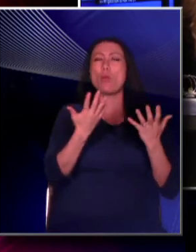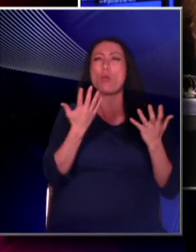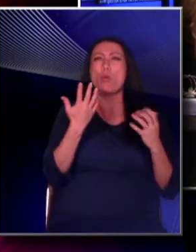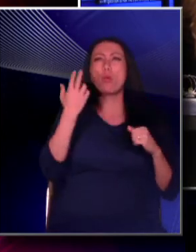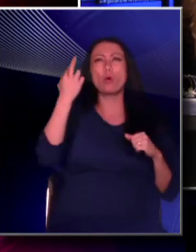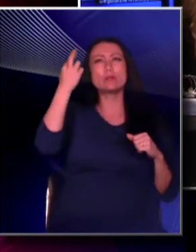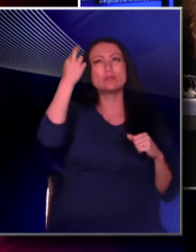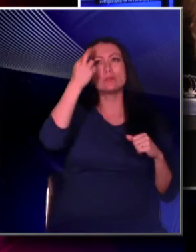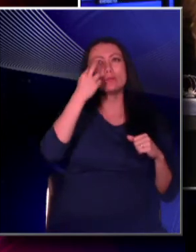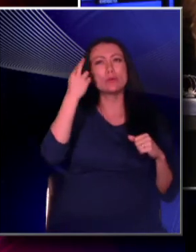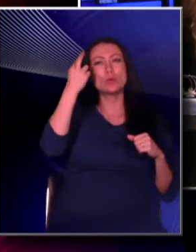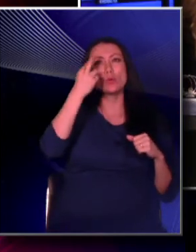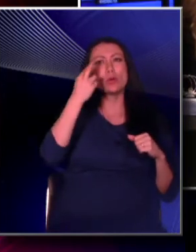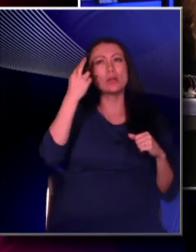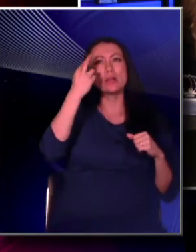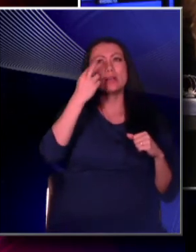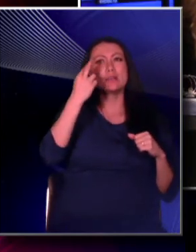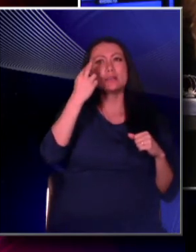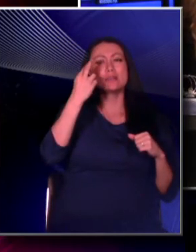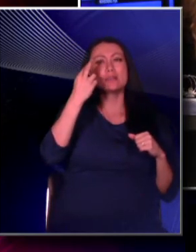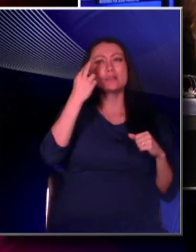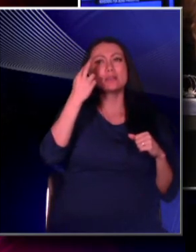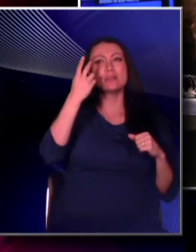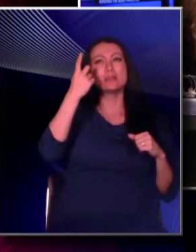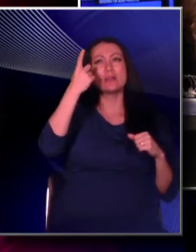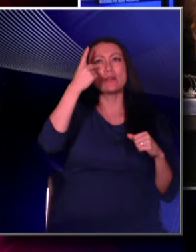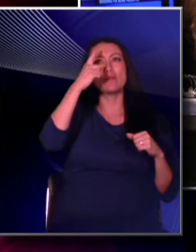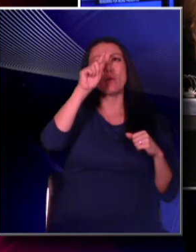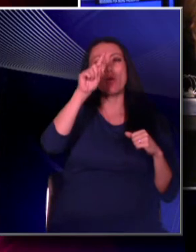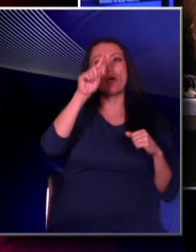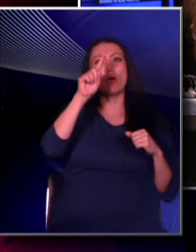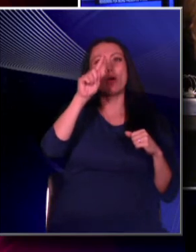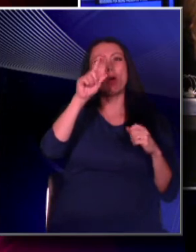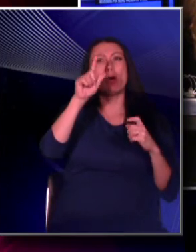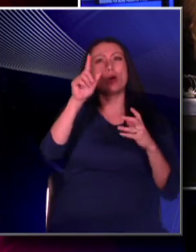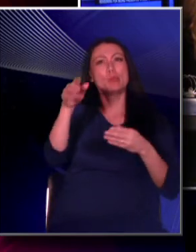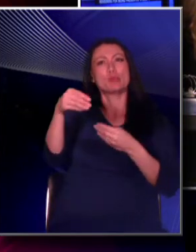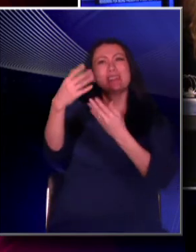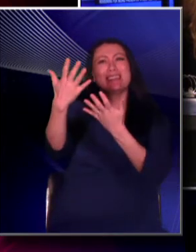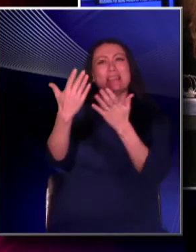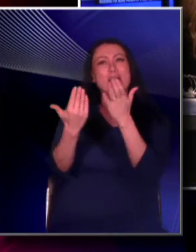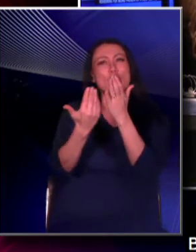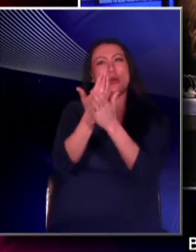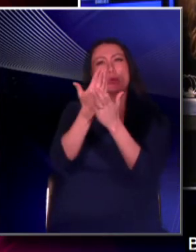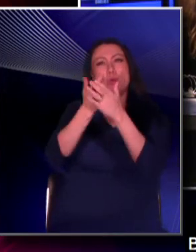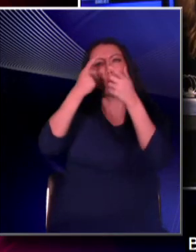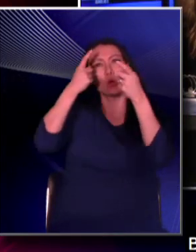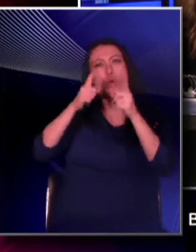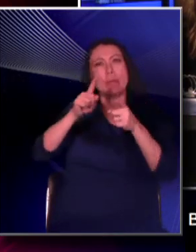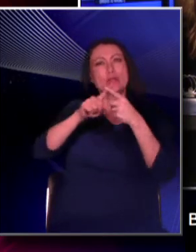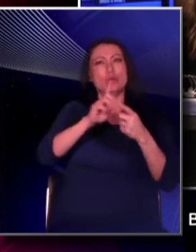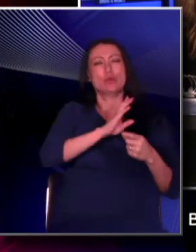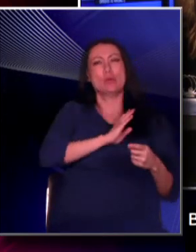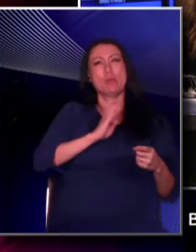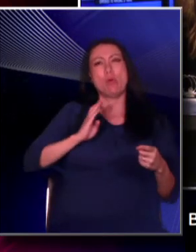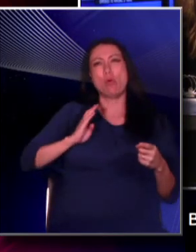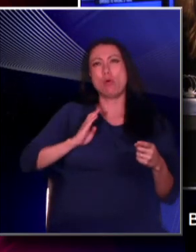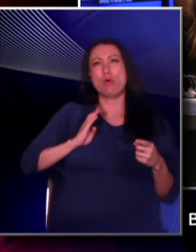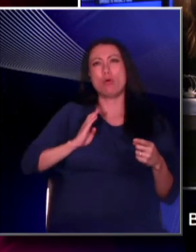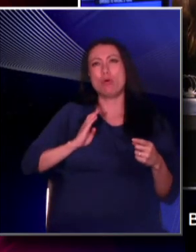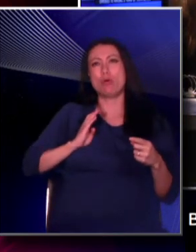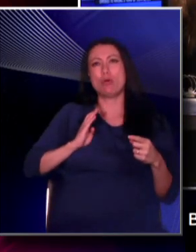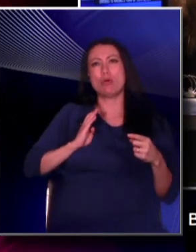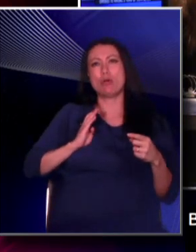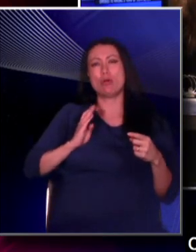reasoning for being presented a new IGA to the board as opposed to having it kind of completed in the order and course of the